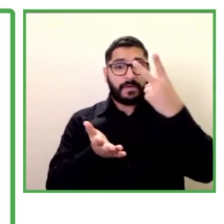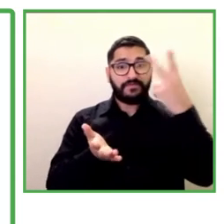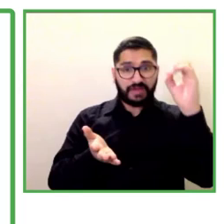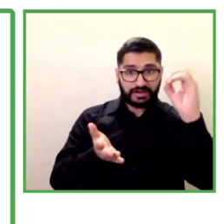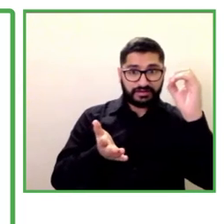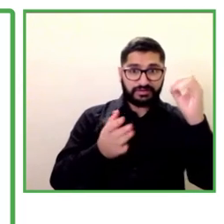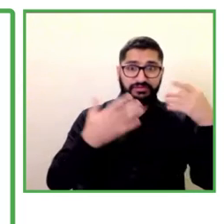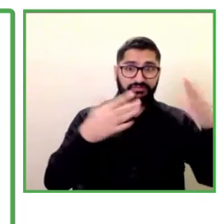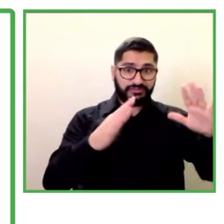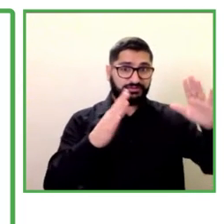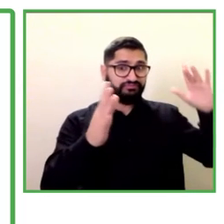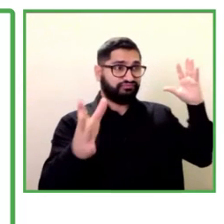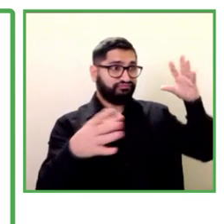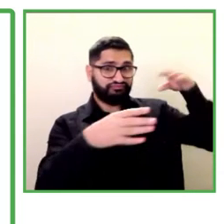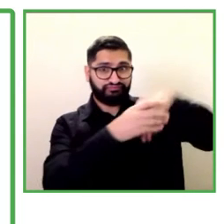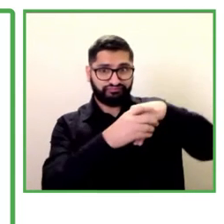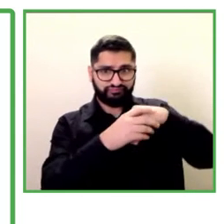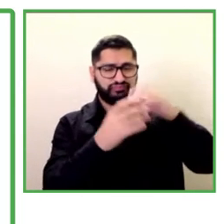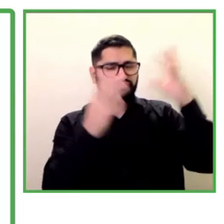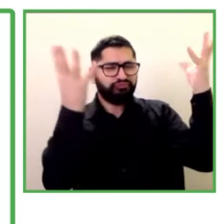discapacidad. We had hired